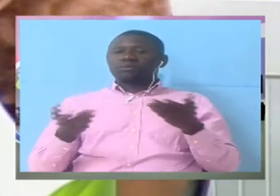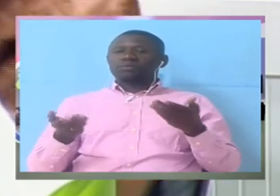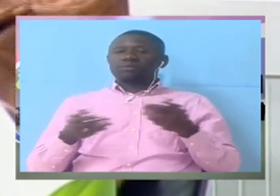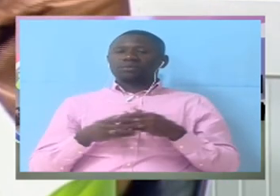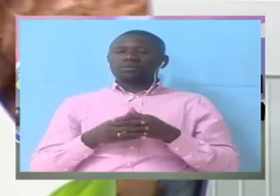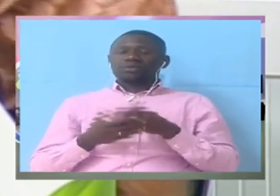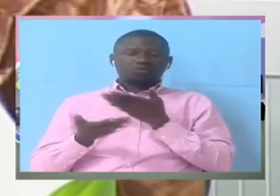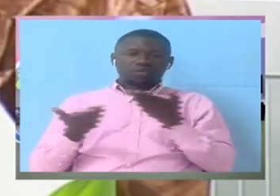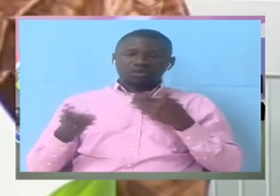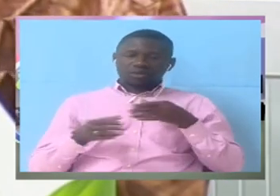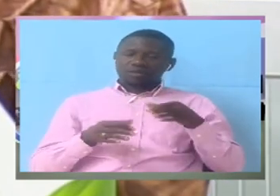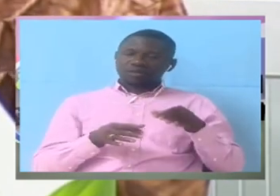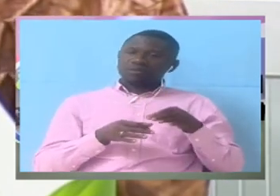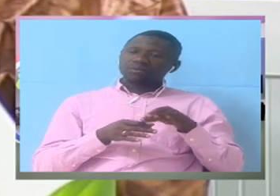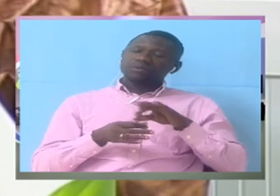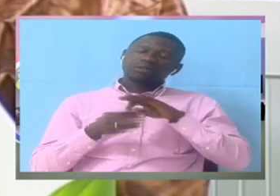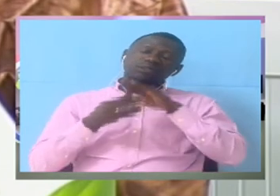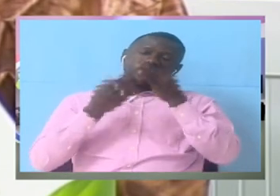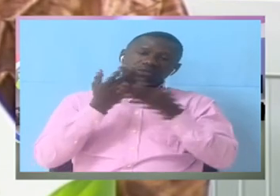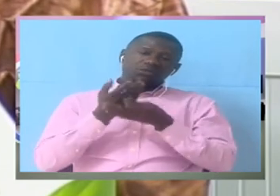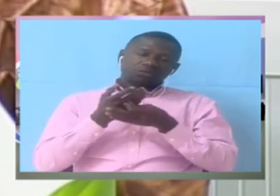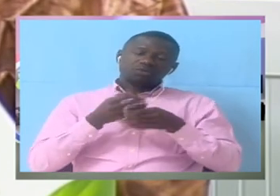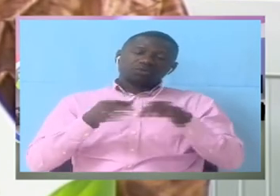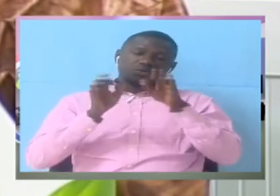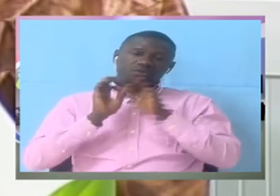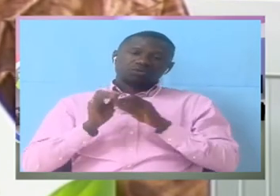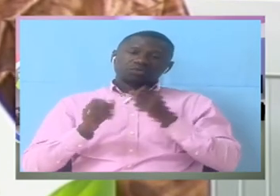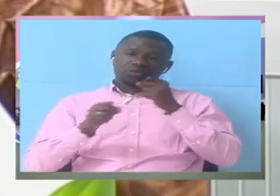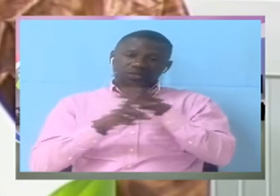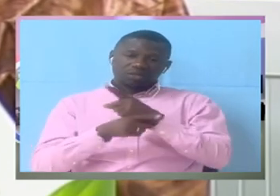involved. And that was why they took it to Sierra